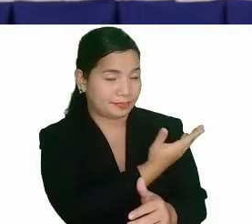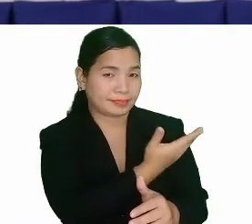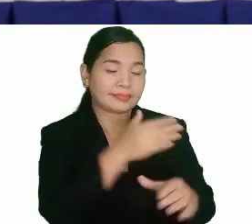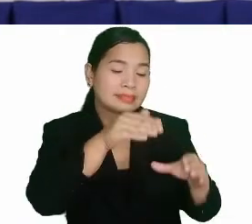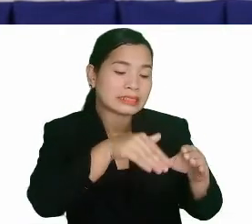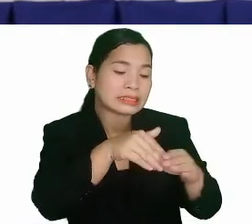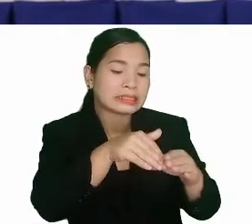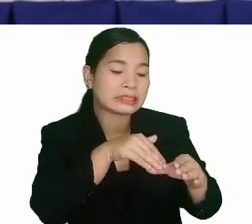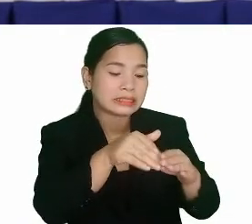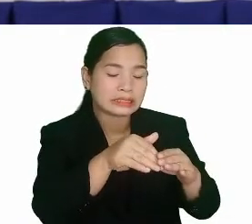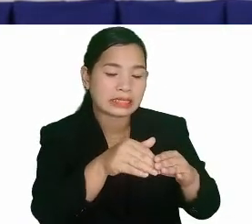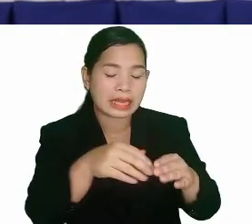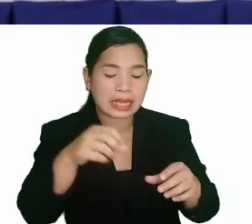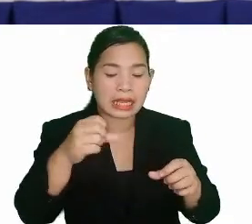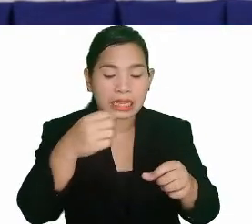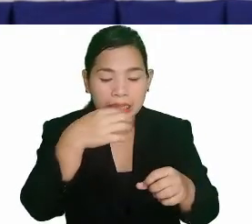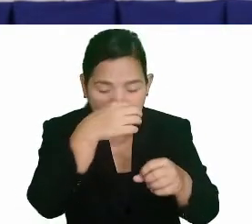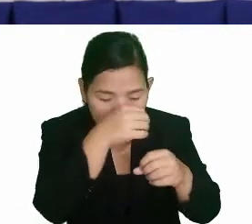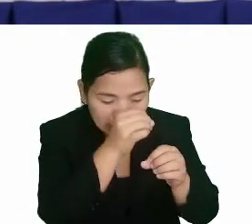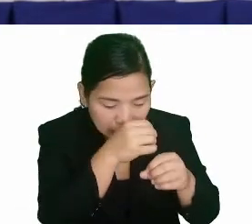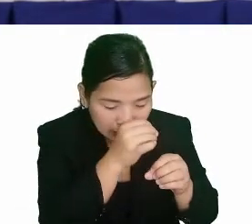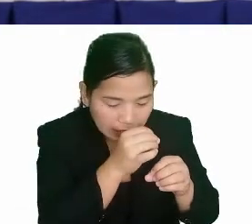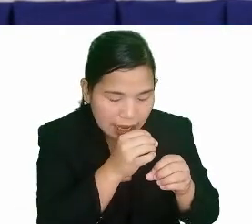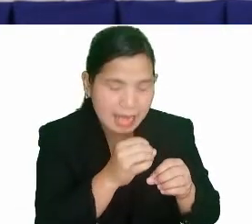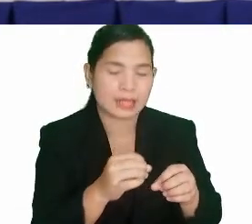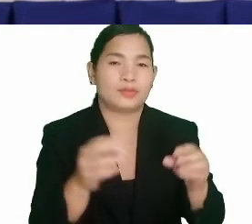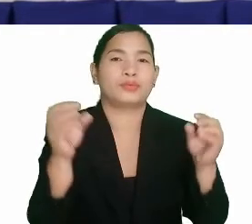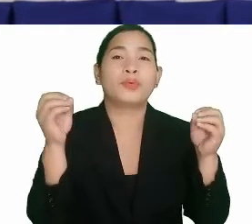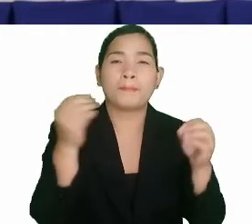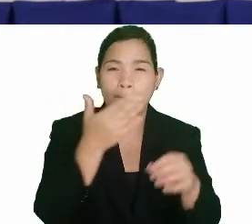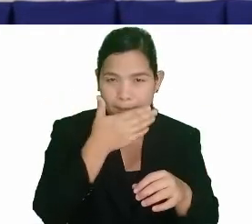diaphragm until you get maximum amount of light.